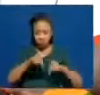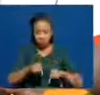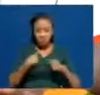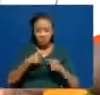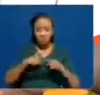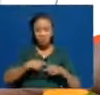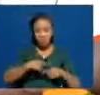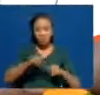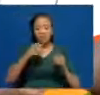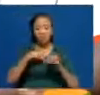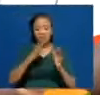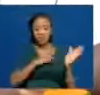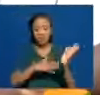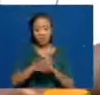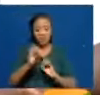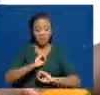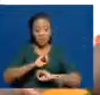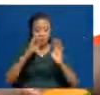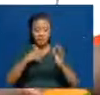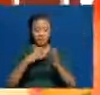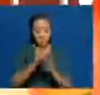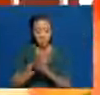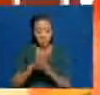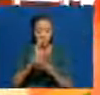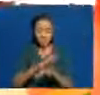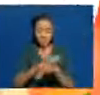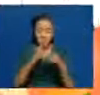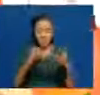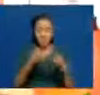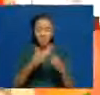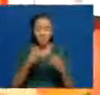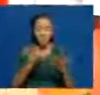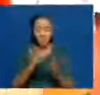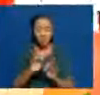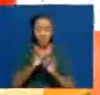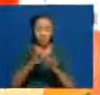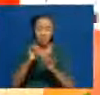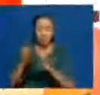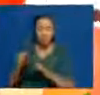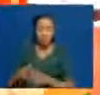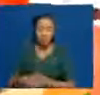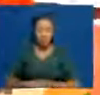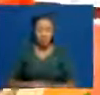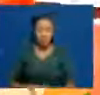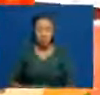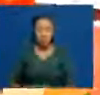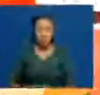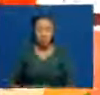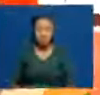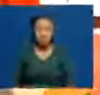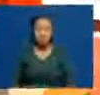off a clear route plan that will be shared on our digital media.